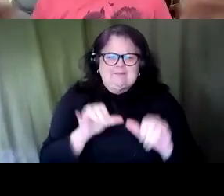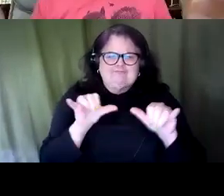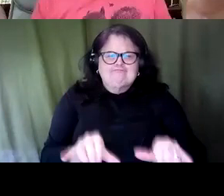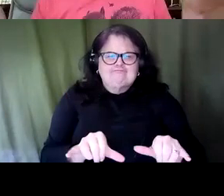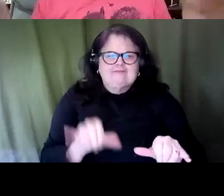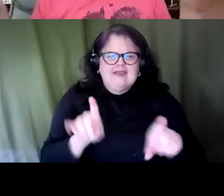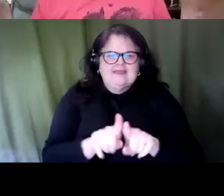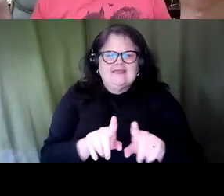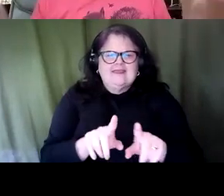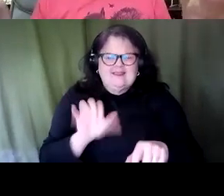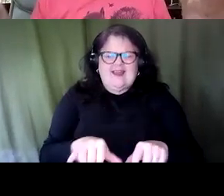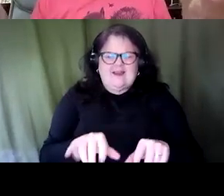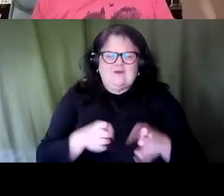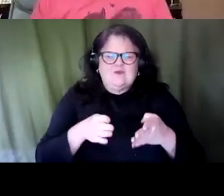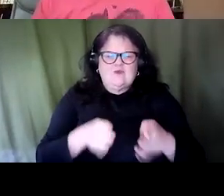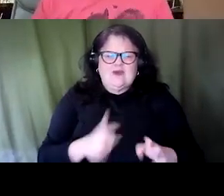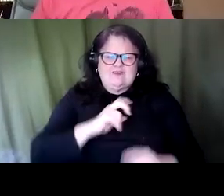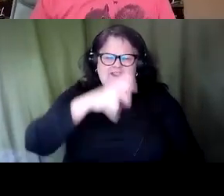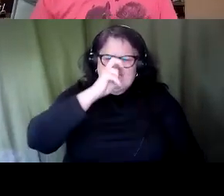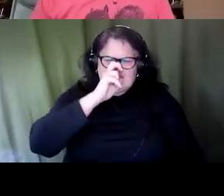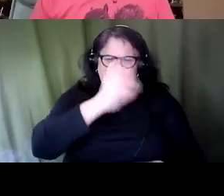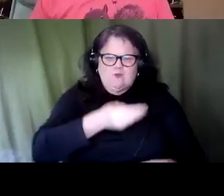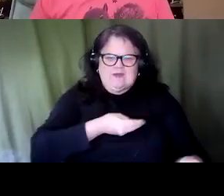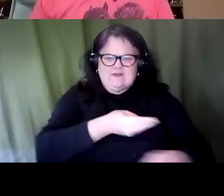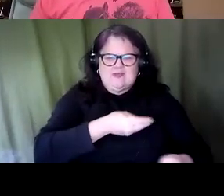trying to have this strict reciprocity?